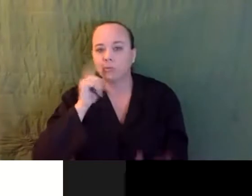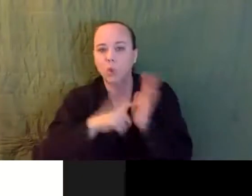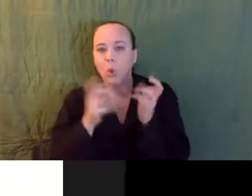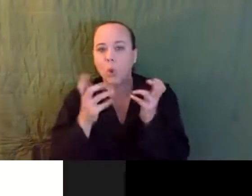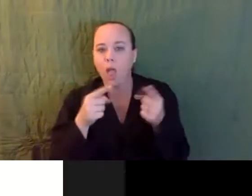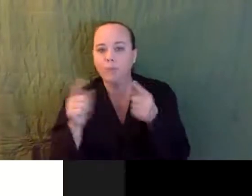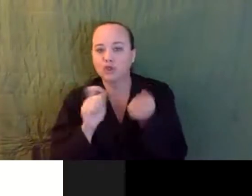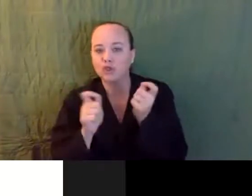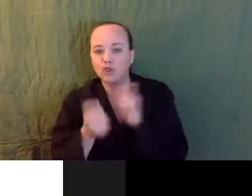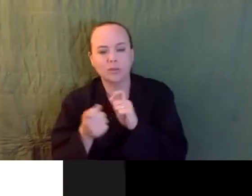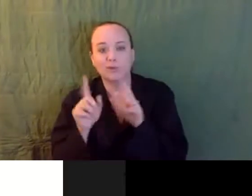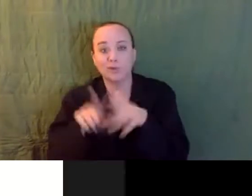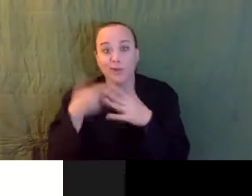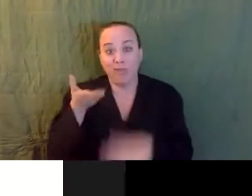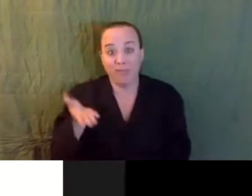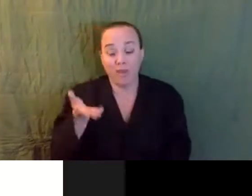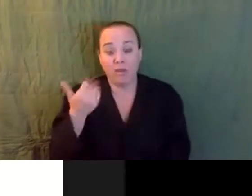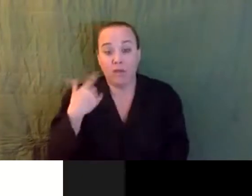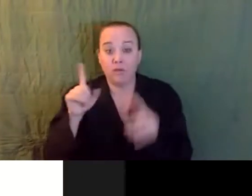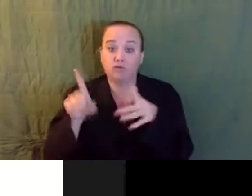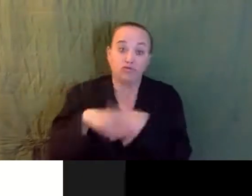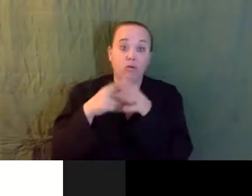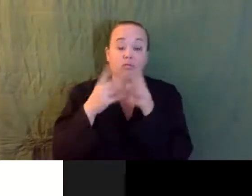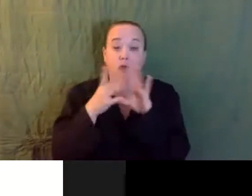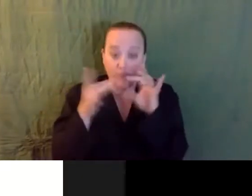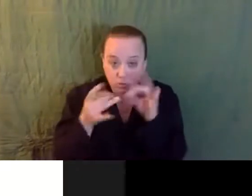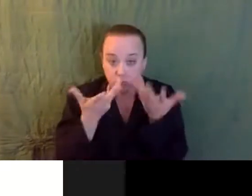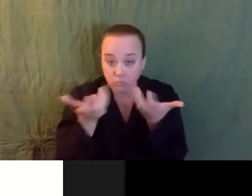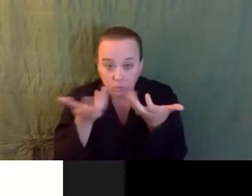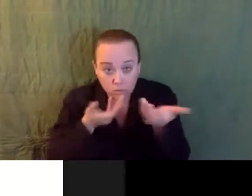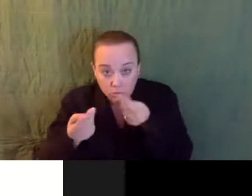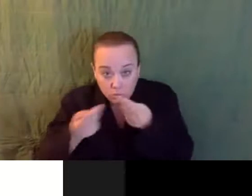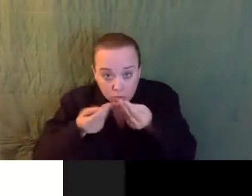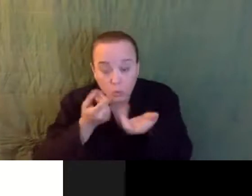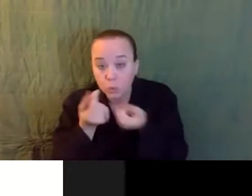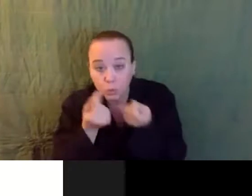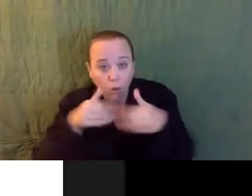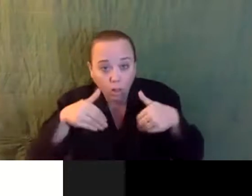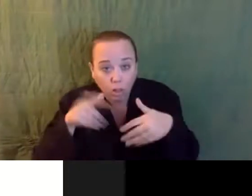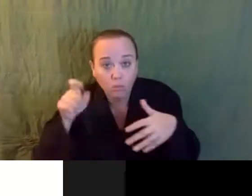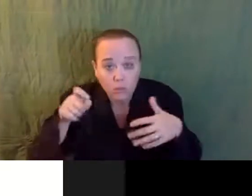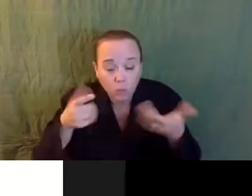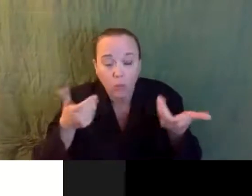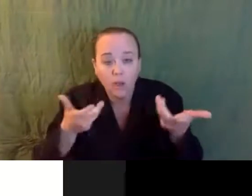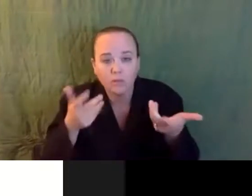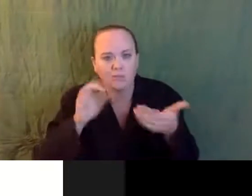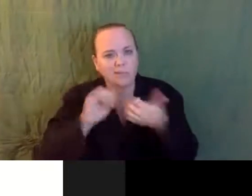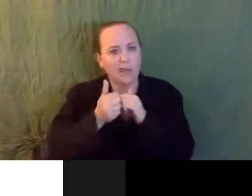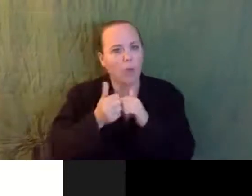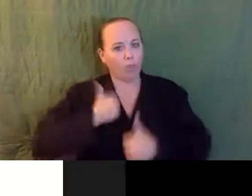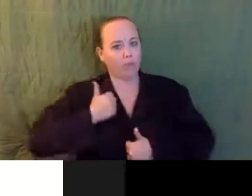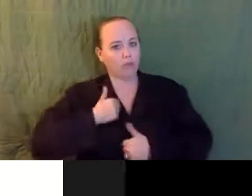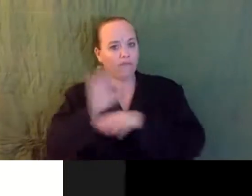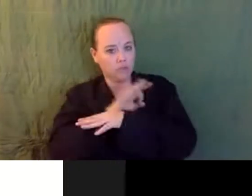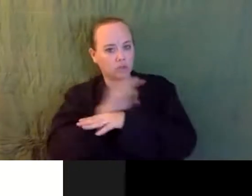think that's where we start, by having that initial conversation. What do we need to be doing that we're not currently doing? And that's how it is in the military too. You